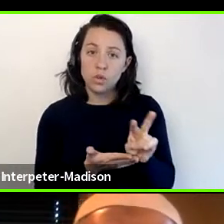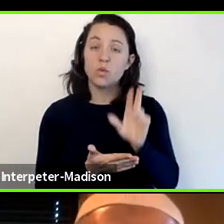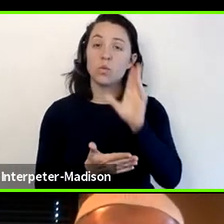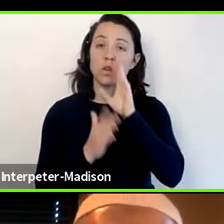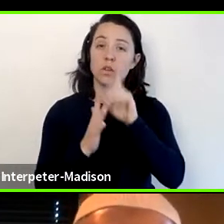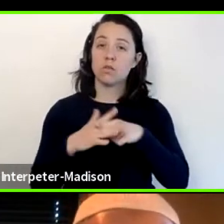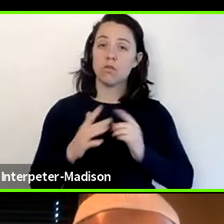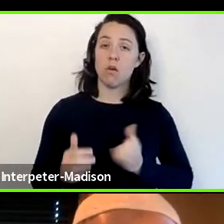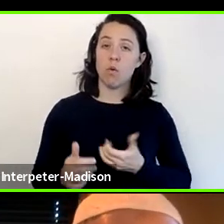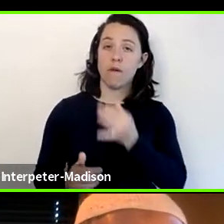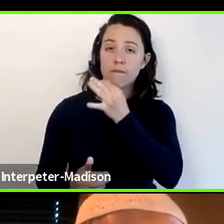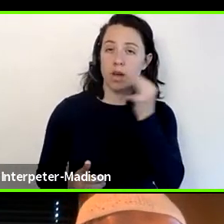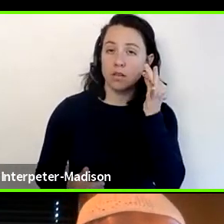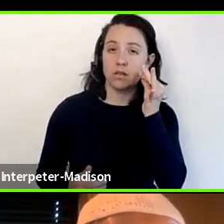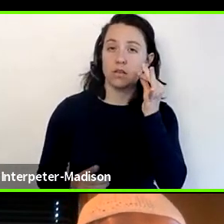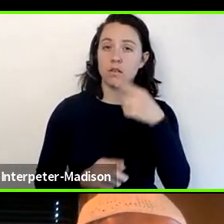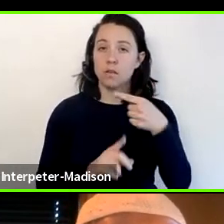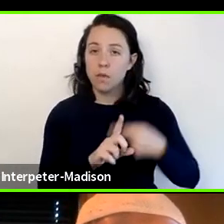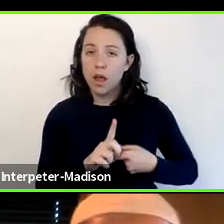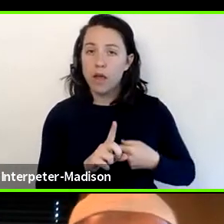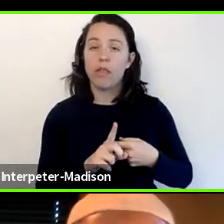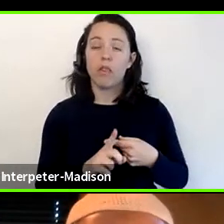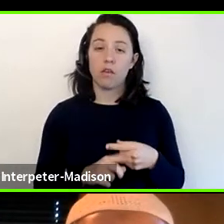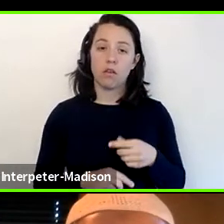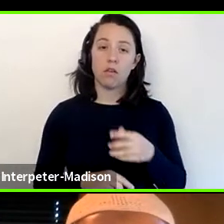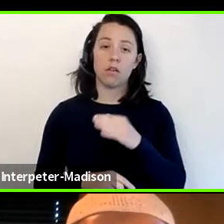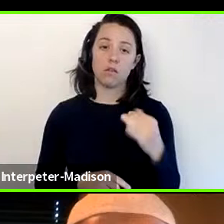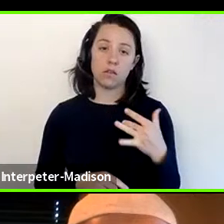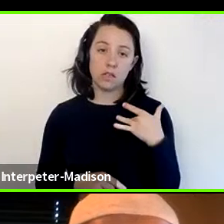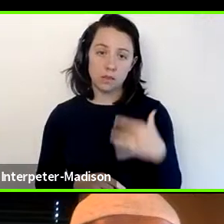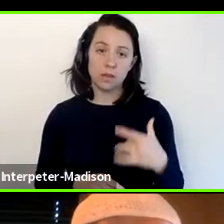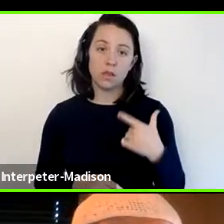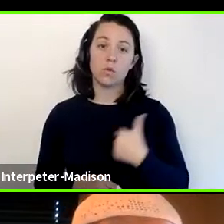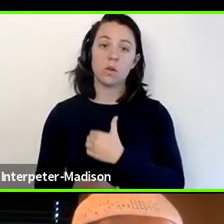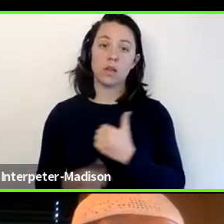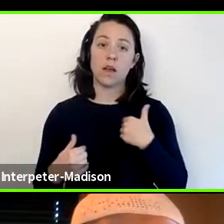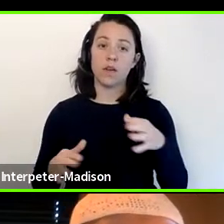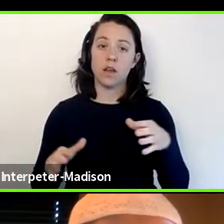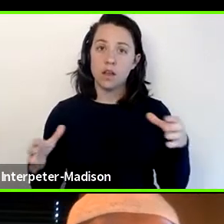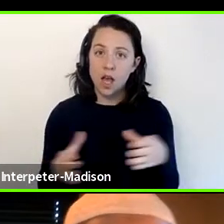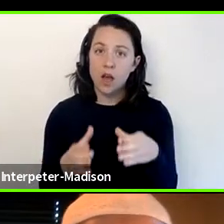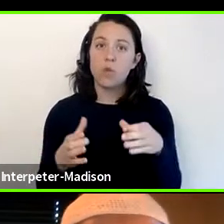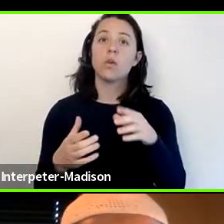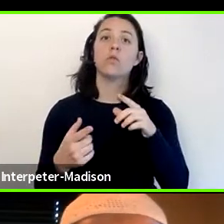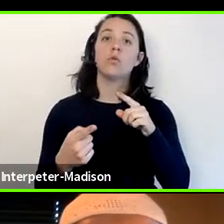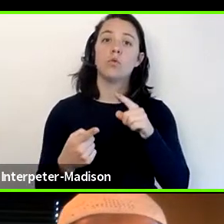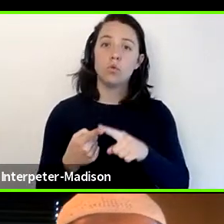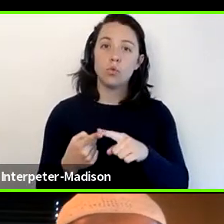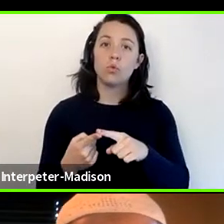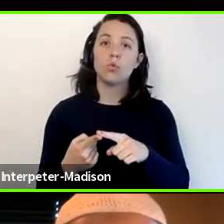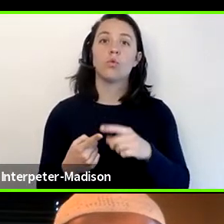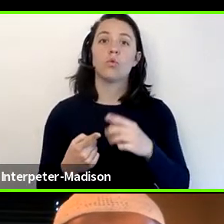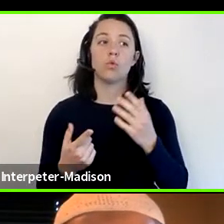And traditionally, we have a gathering to break fast as a communal